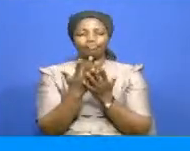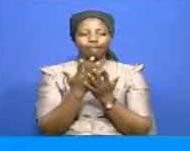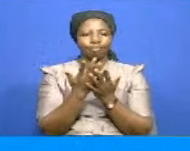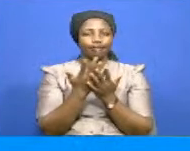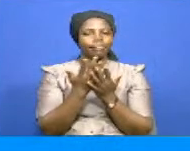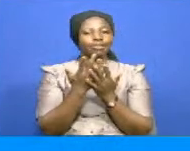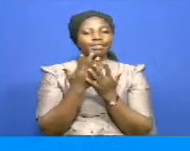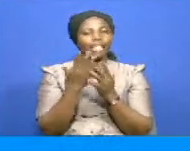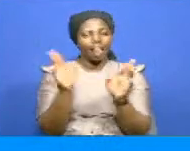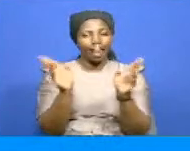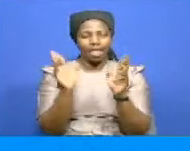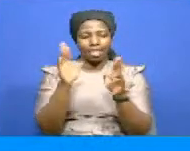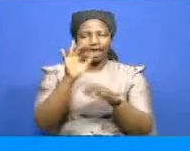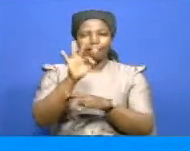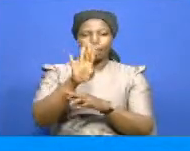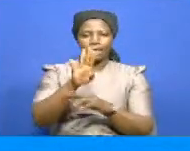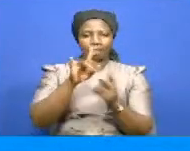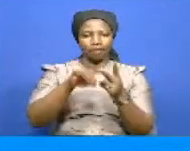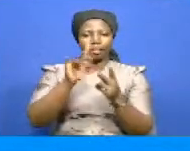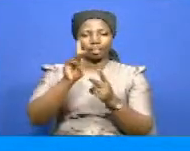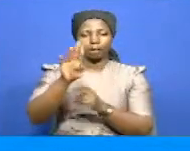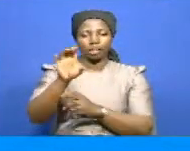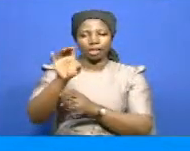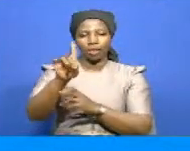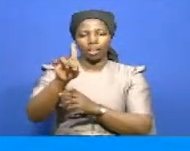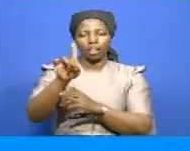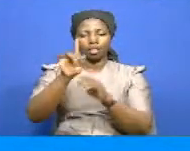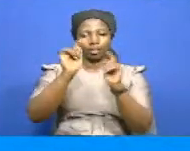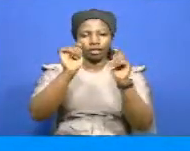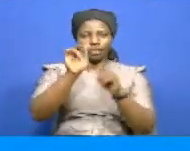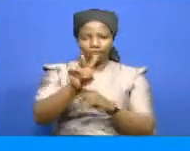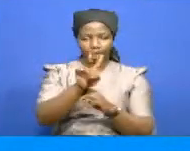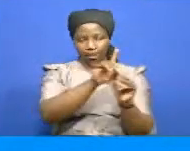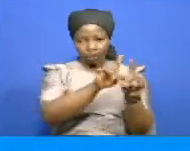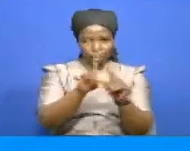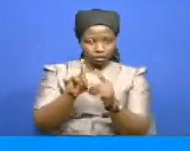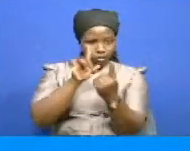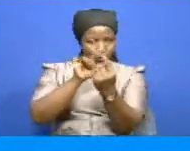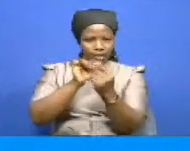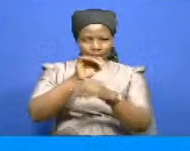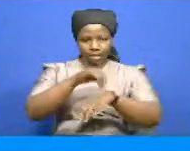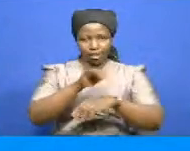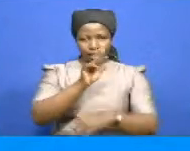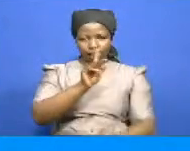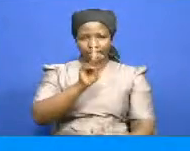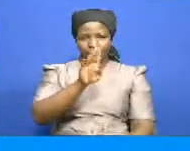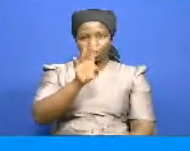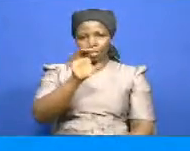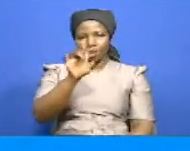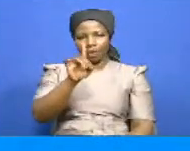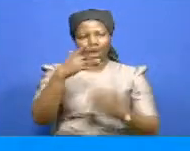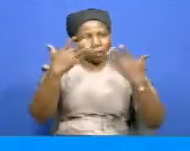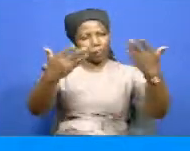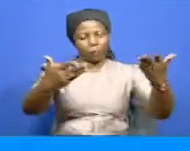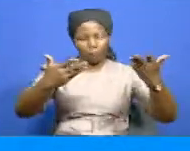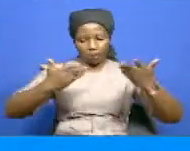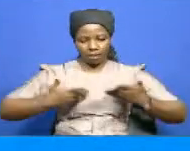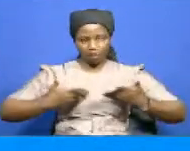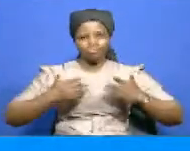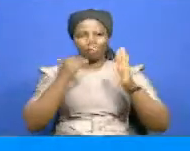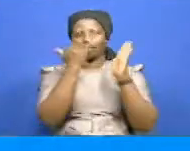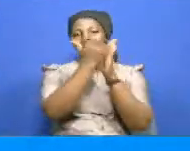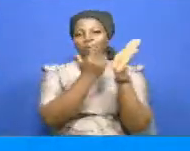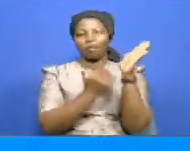Facebook, KBC Channel 1 TV, on Twitter at KBC Channel 1. Welcome to the program.